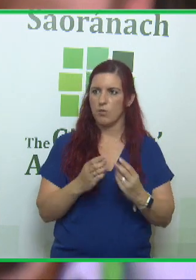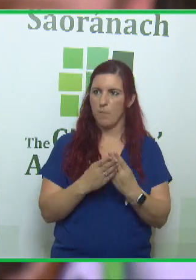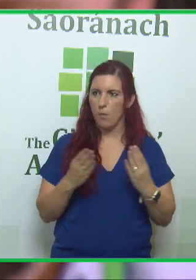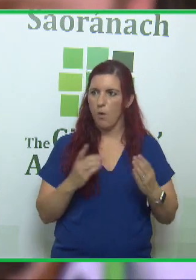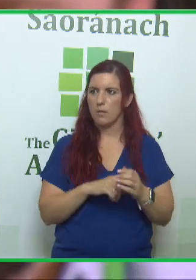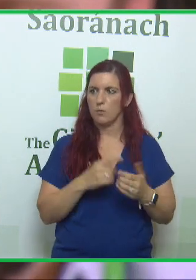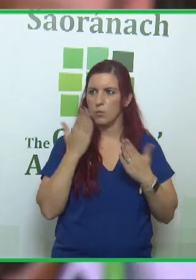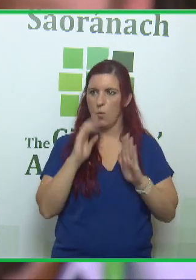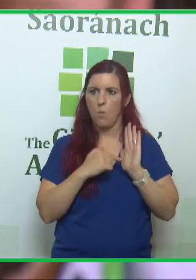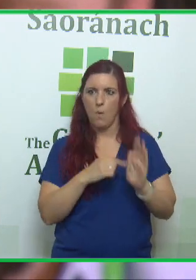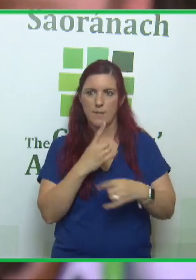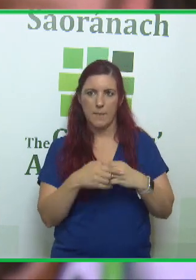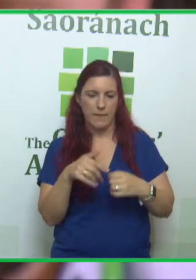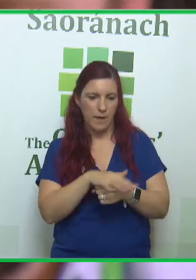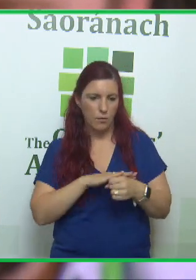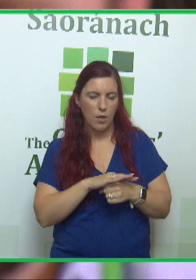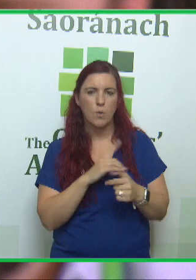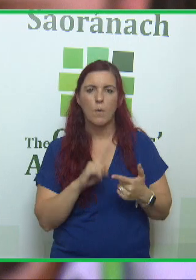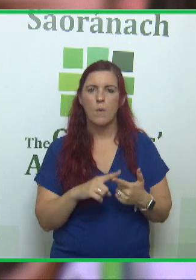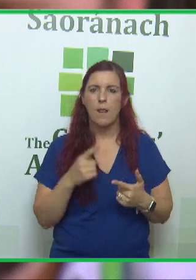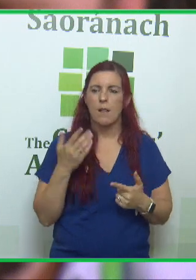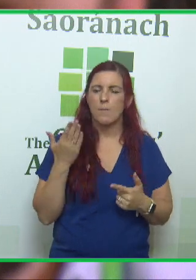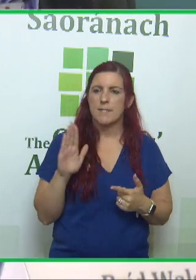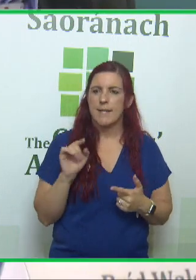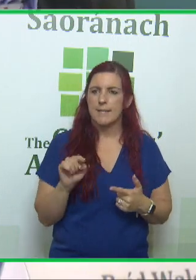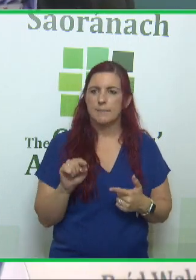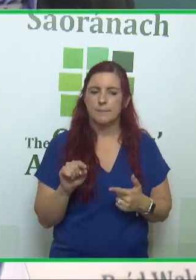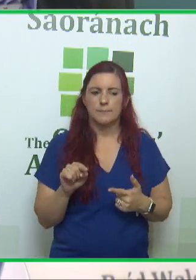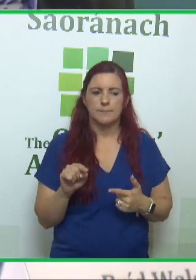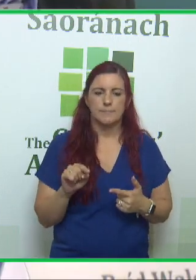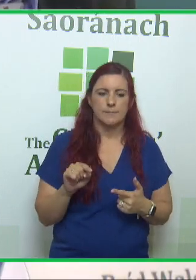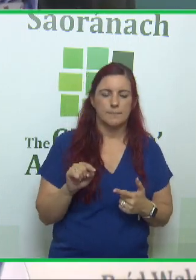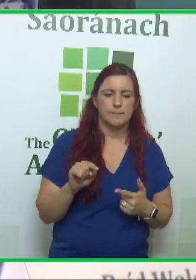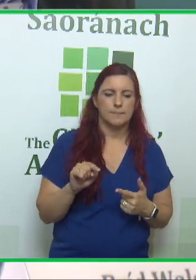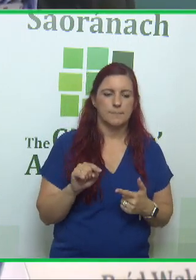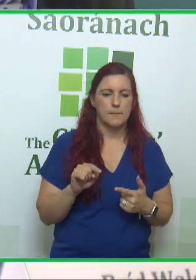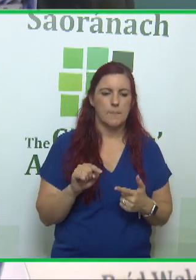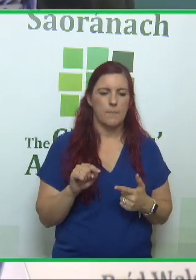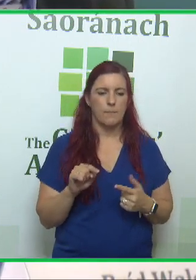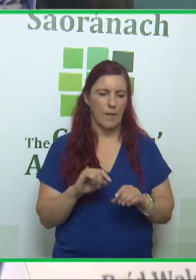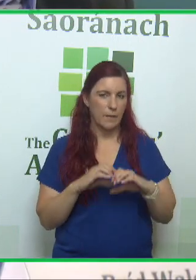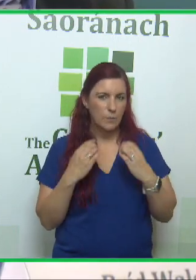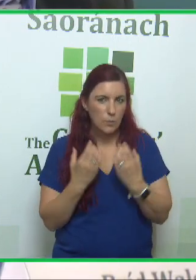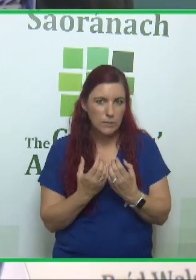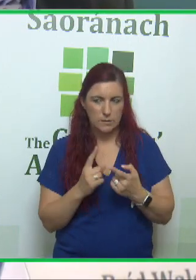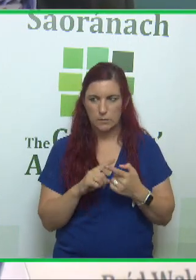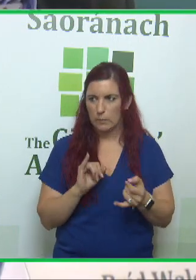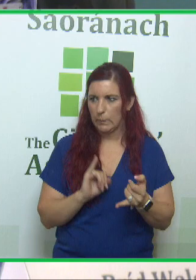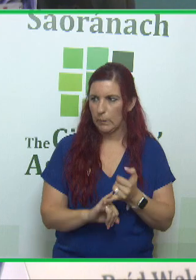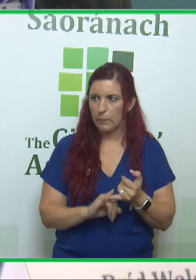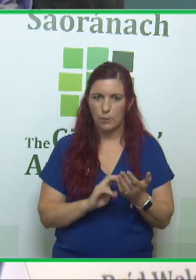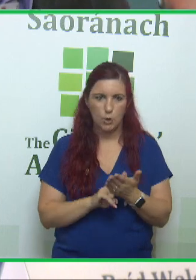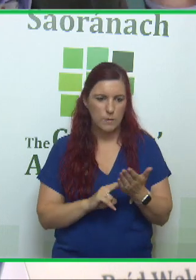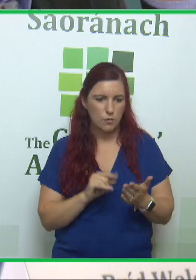this is what's happening in the area. We will get the experience from people on the ground within the community and who are using drugs.